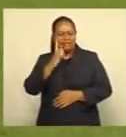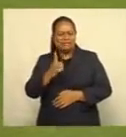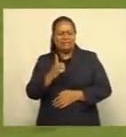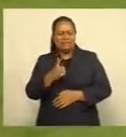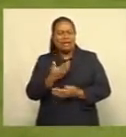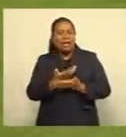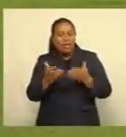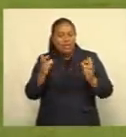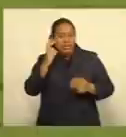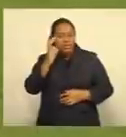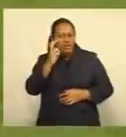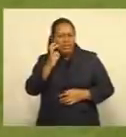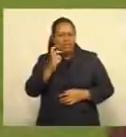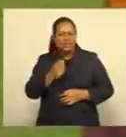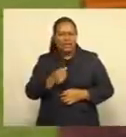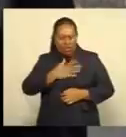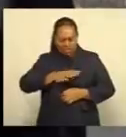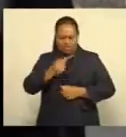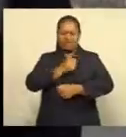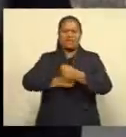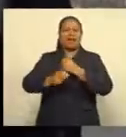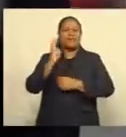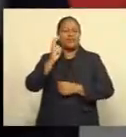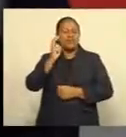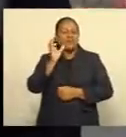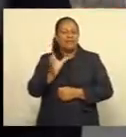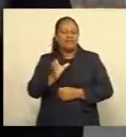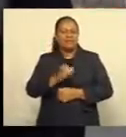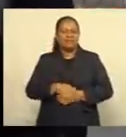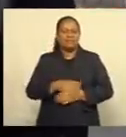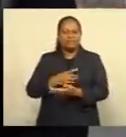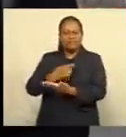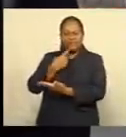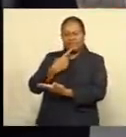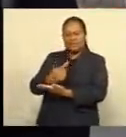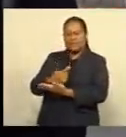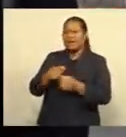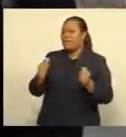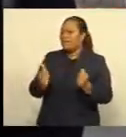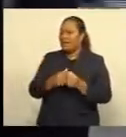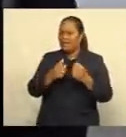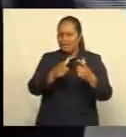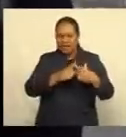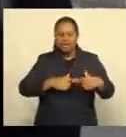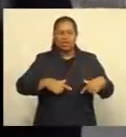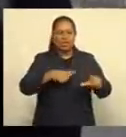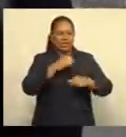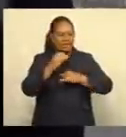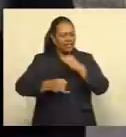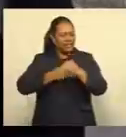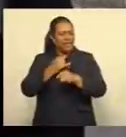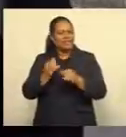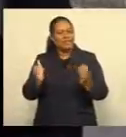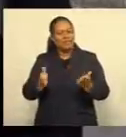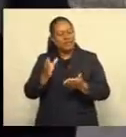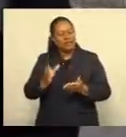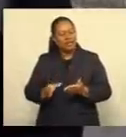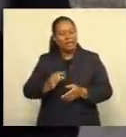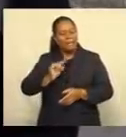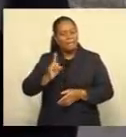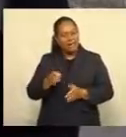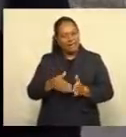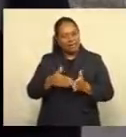to become a trainer. Ndevo has rubbed shoulders with many local and international players, but this time